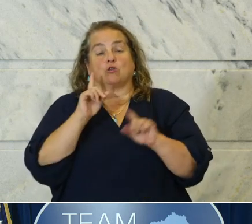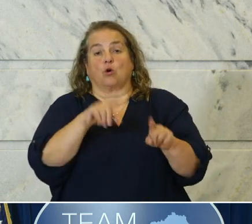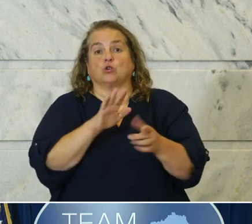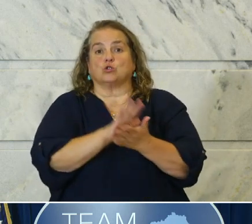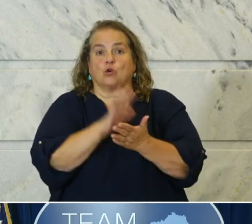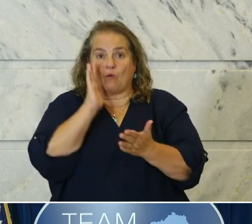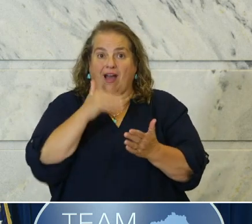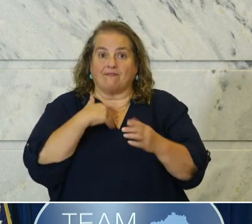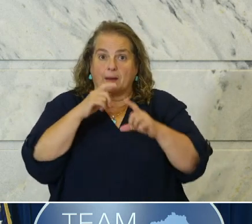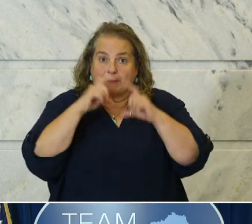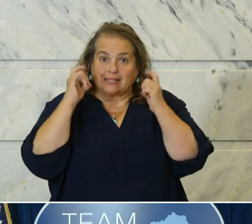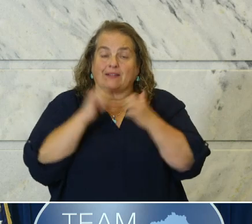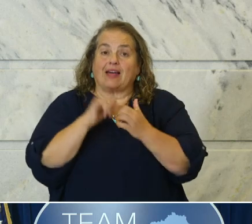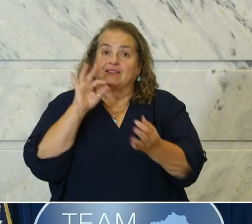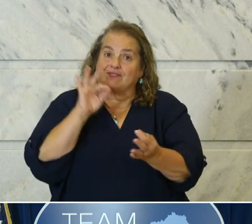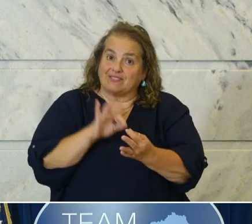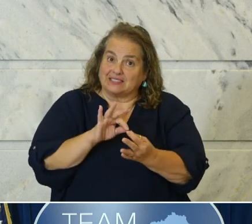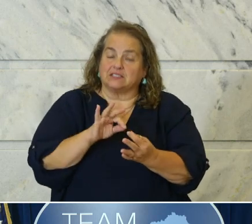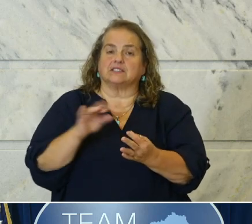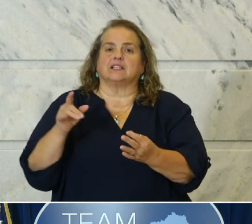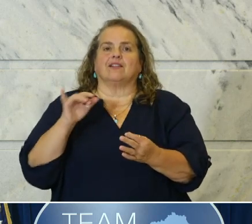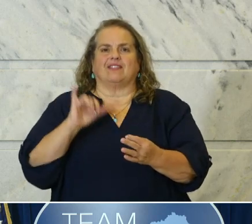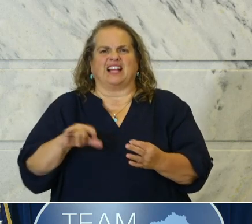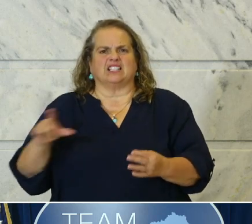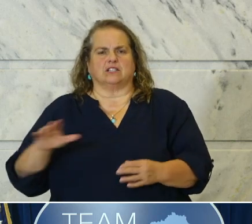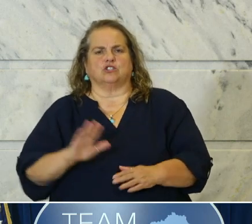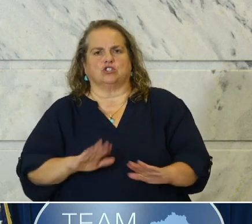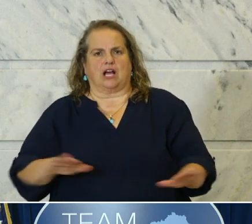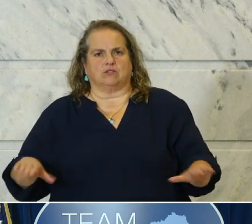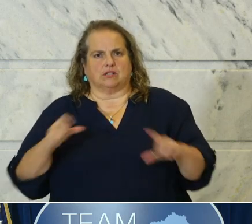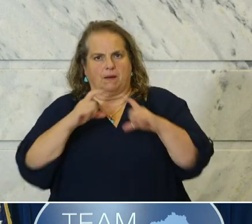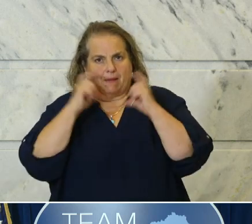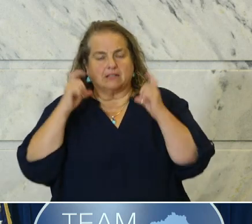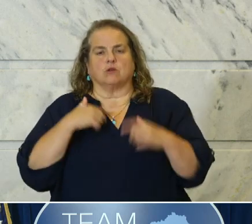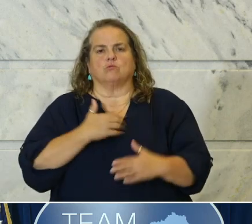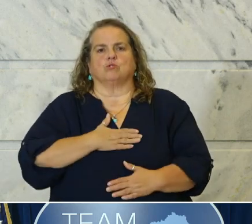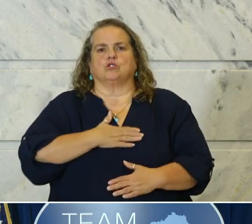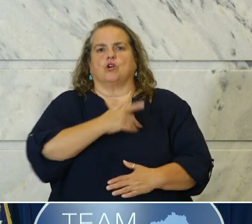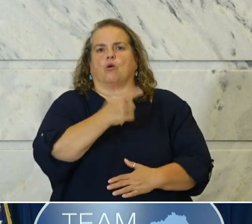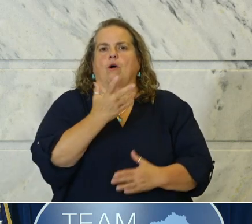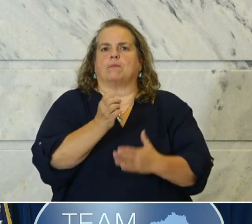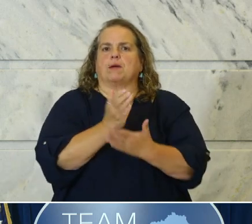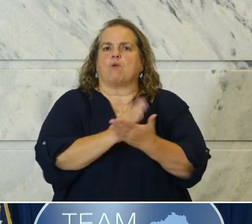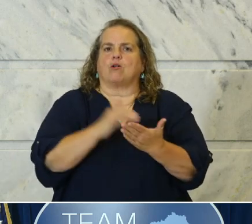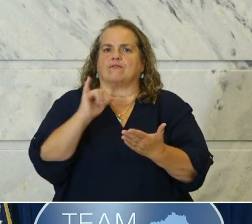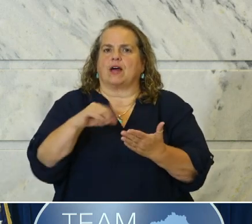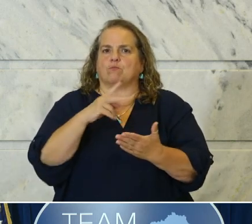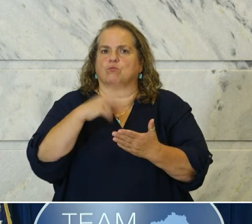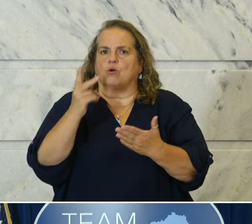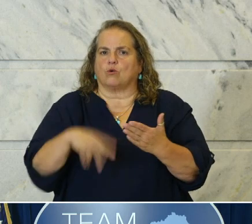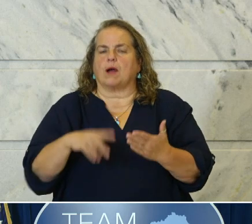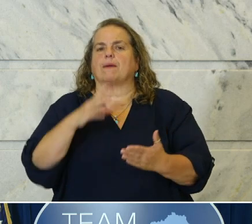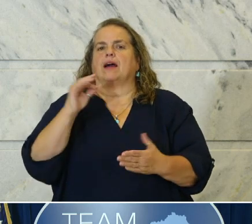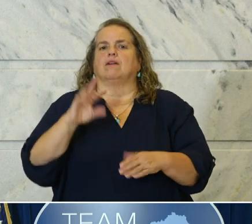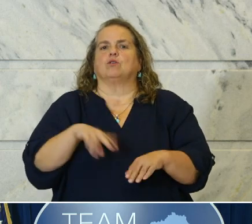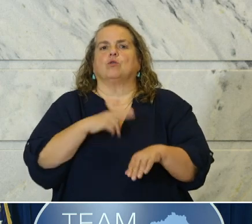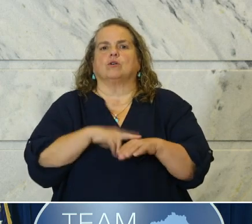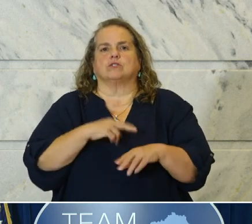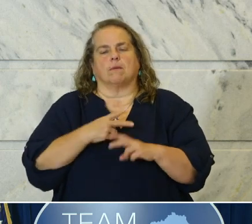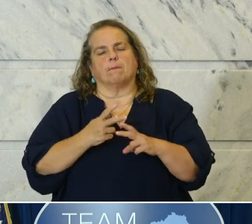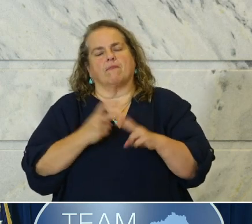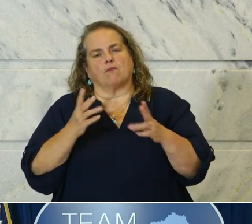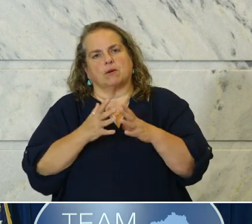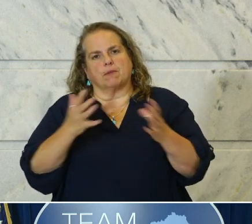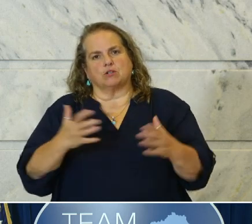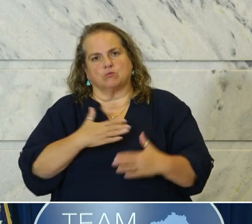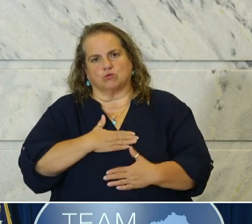mask that fits and that they can wear. We appreciate her wanting to be a part of that program. And of course, I very much appreciate